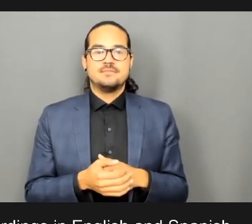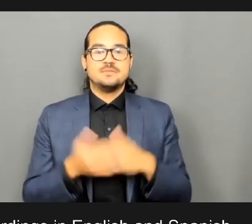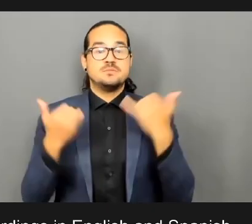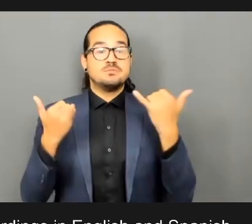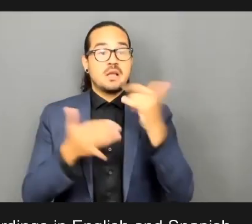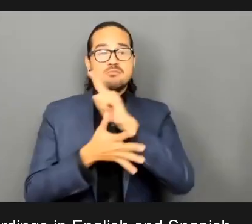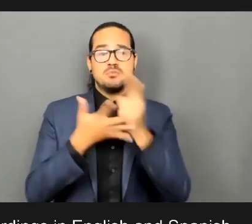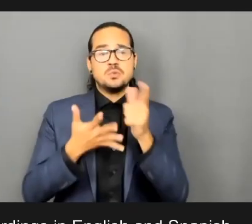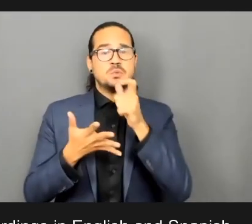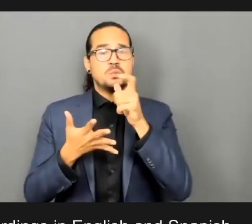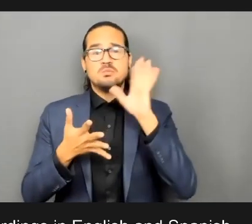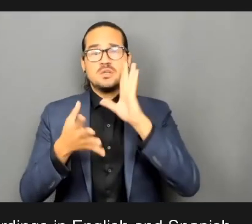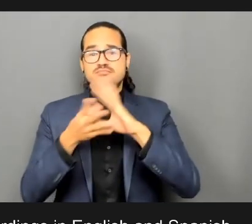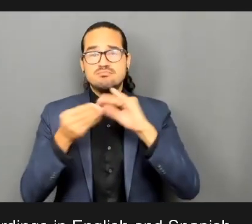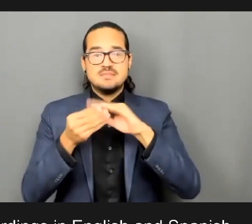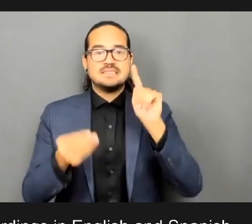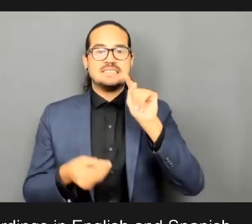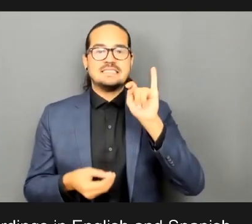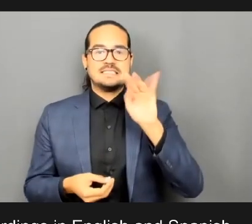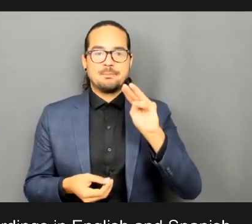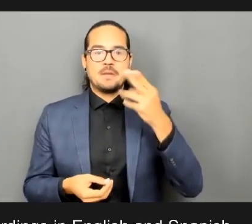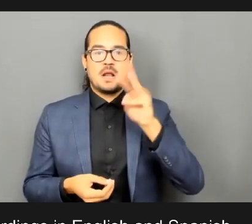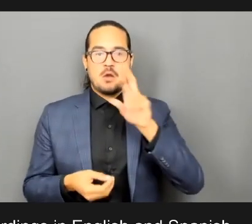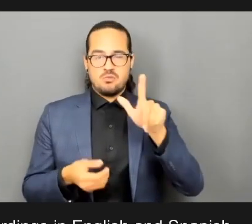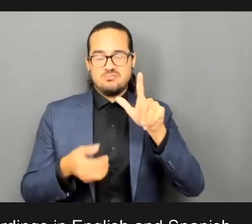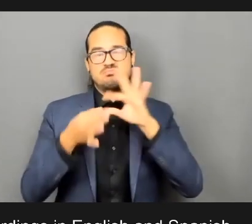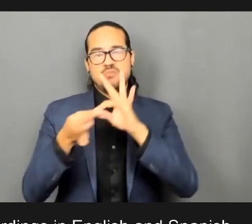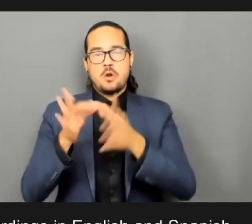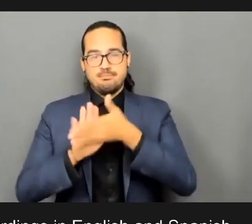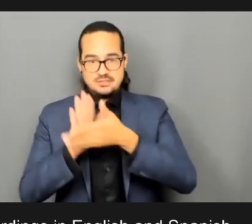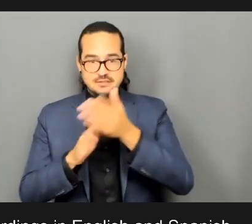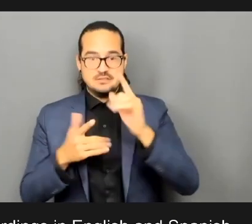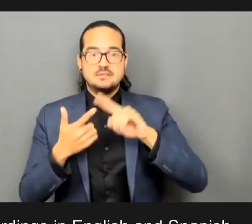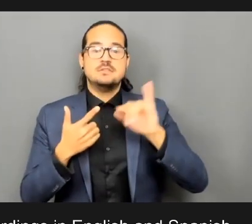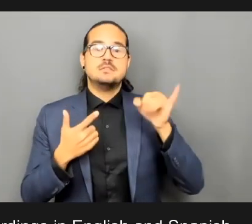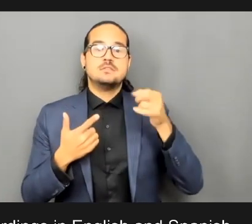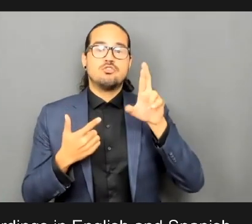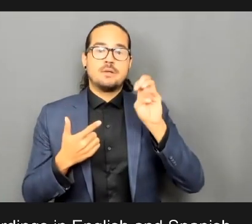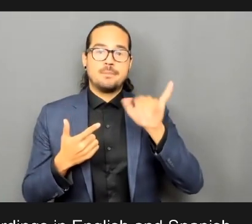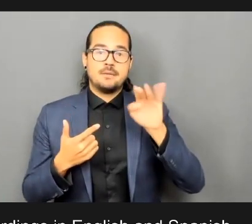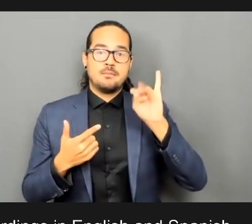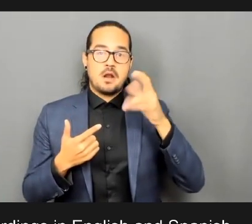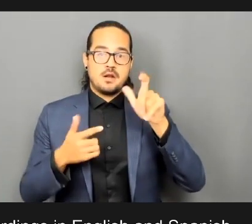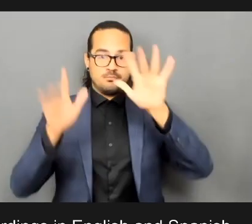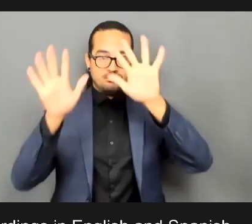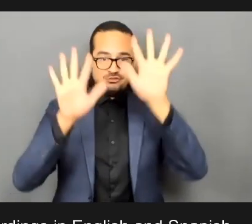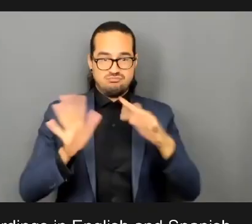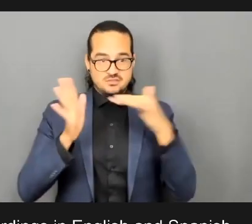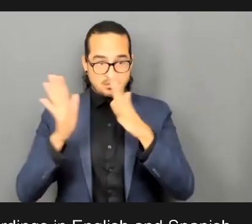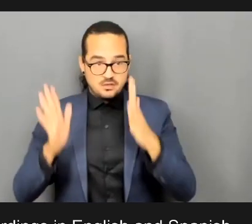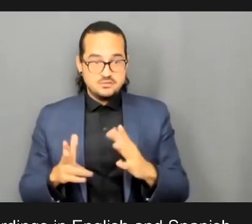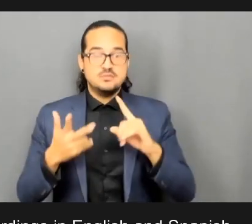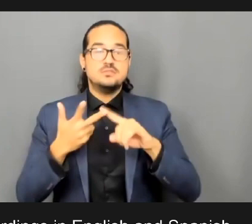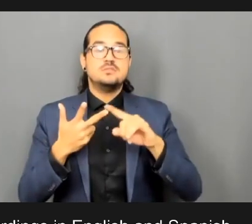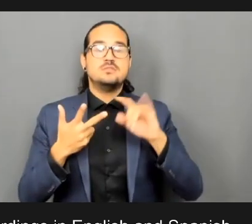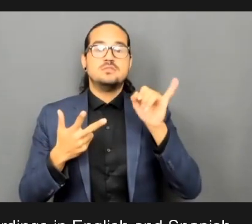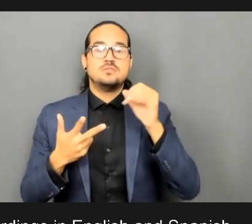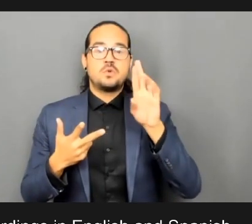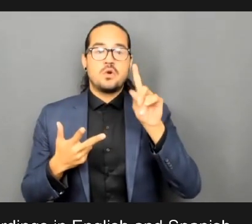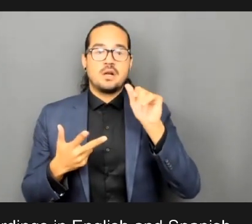Operations, Jeremy Michael, Meteorologist, Jordan Reese, Marin County Fire